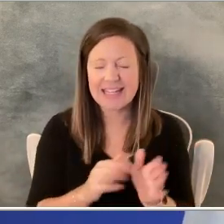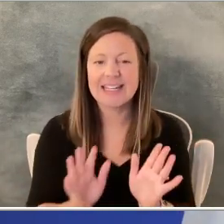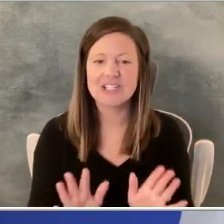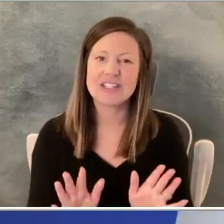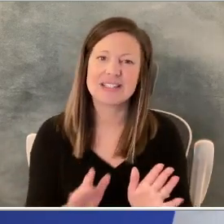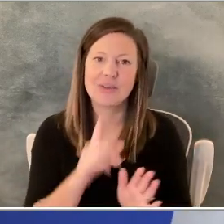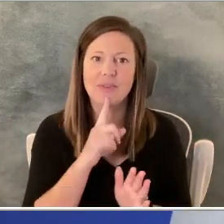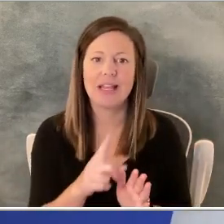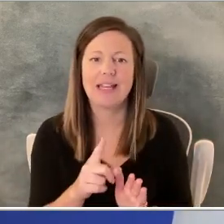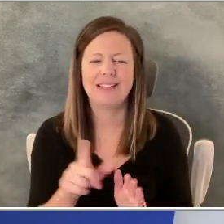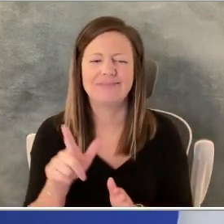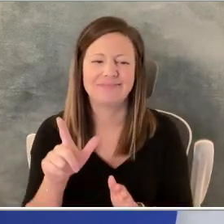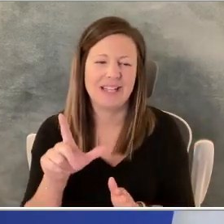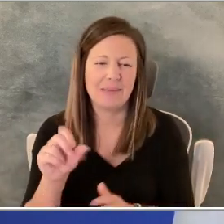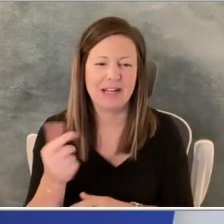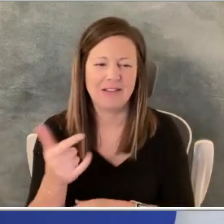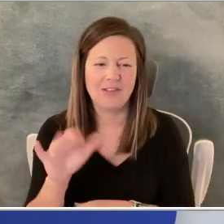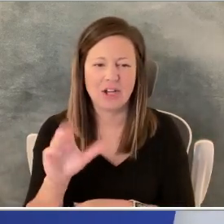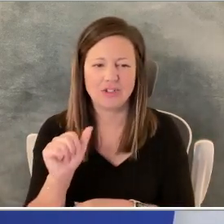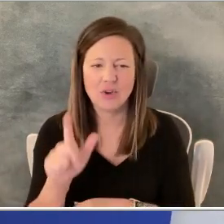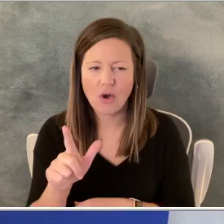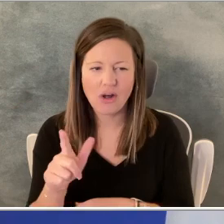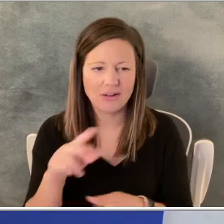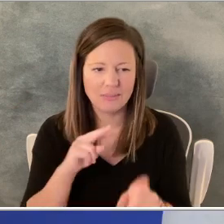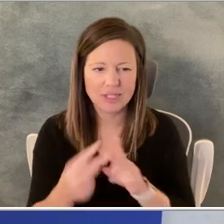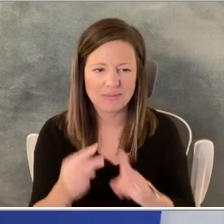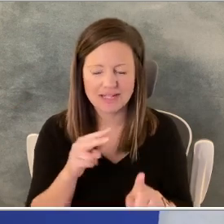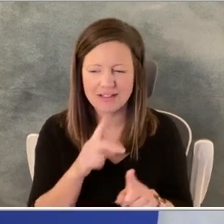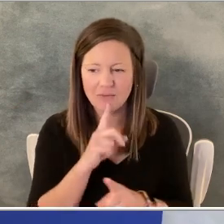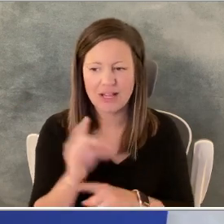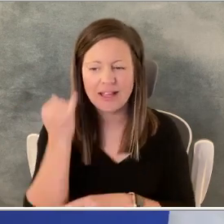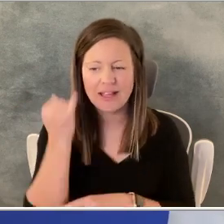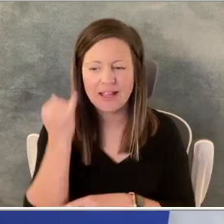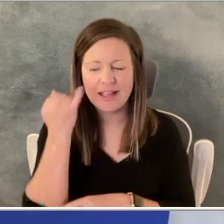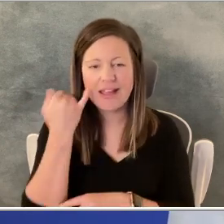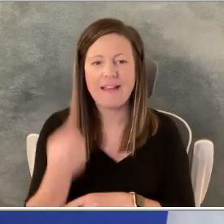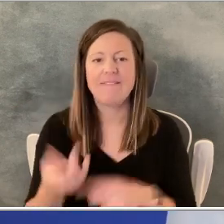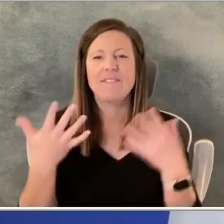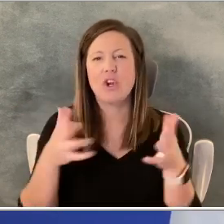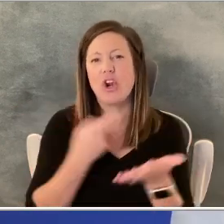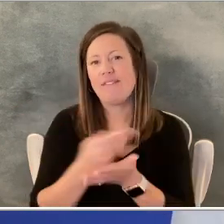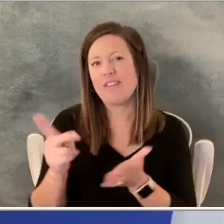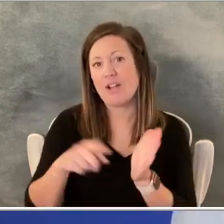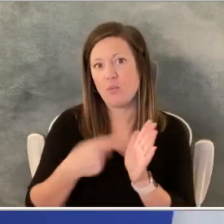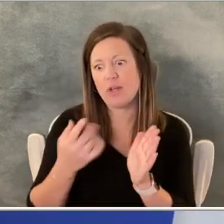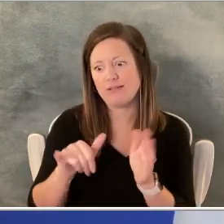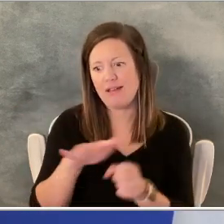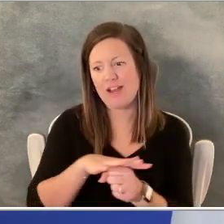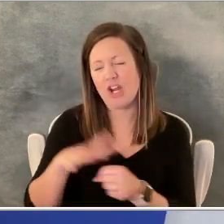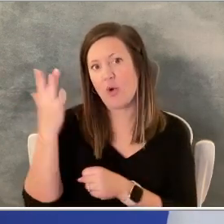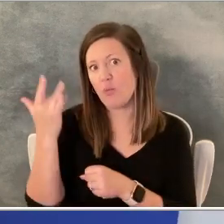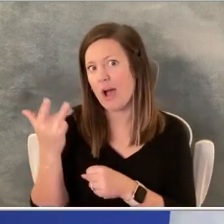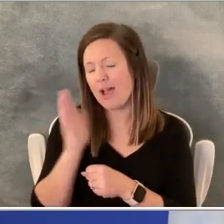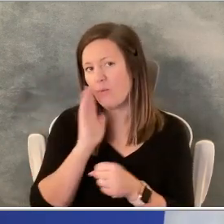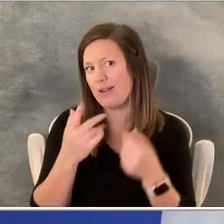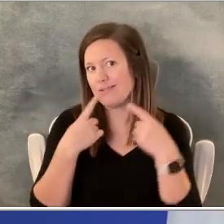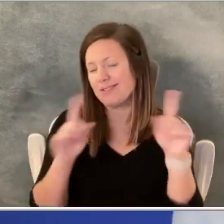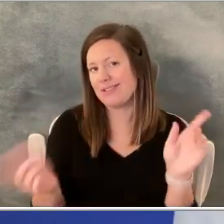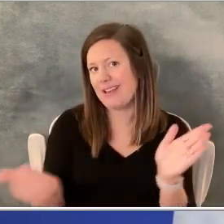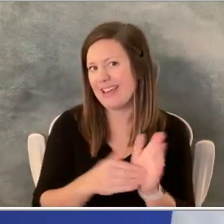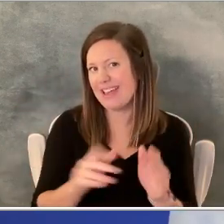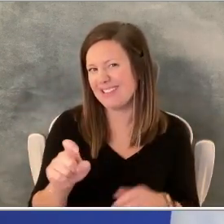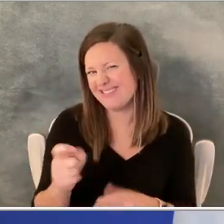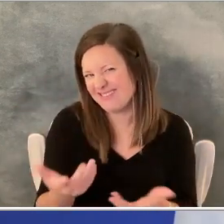logical perspective, I would view it as if it already failed once in that area, why would it be likely to succeed a second